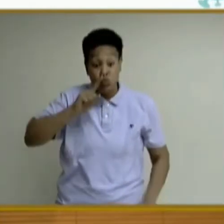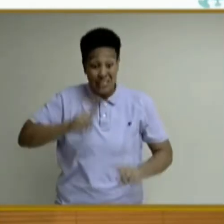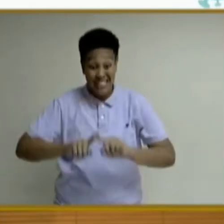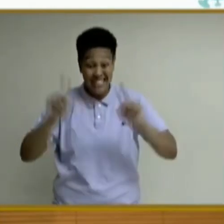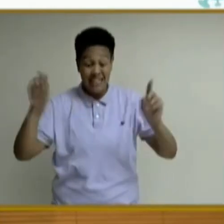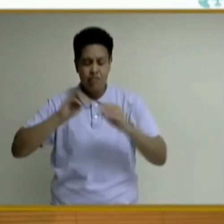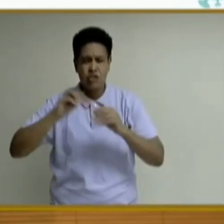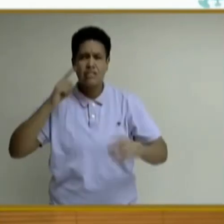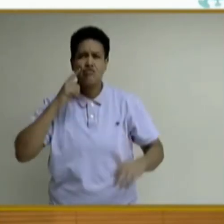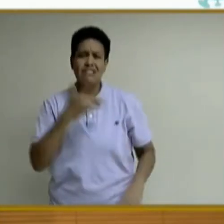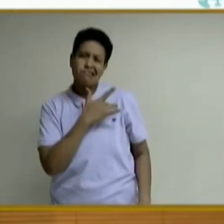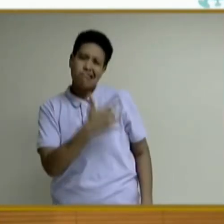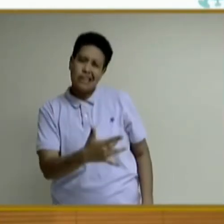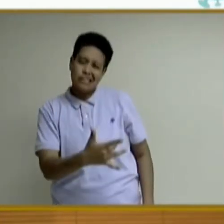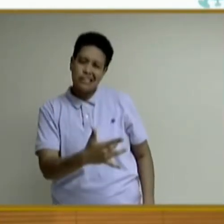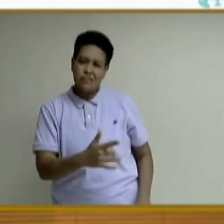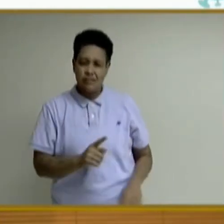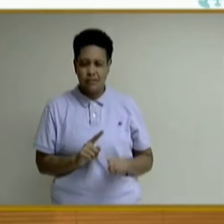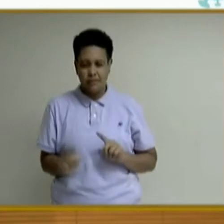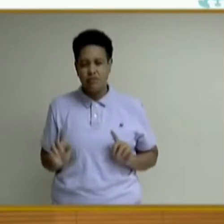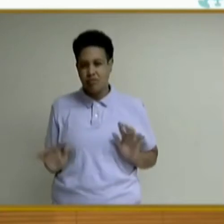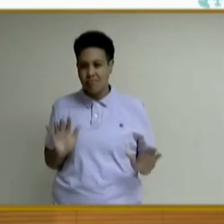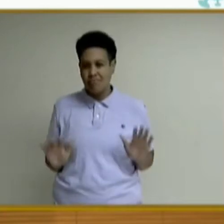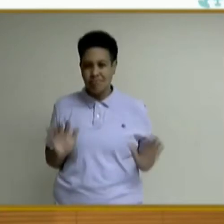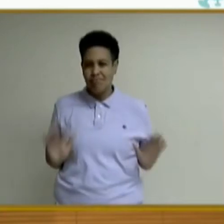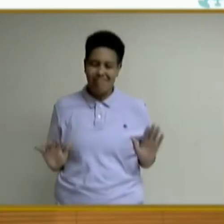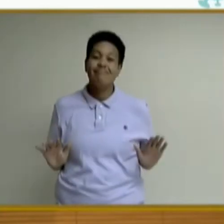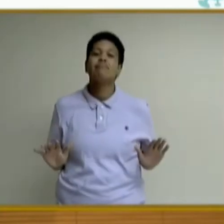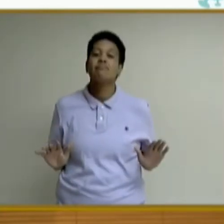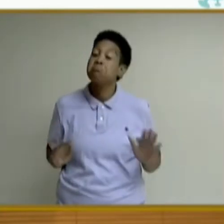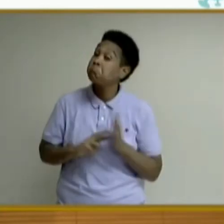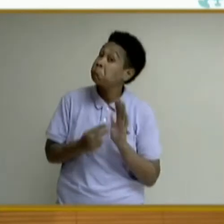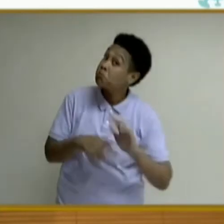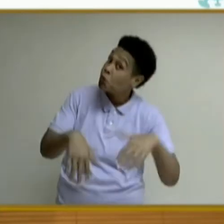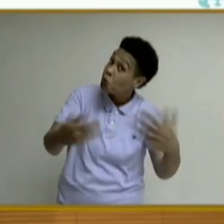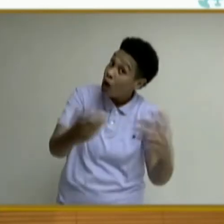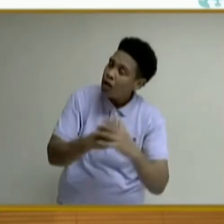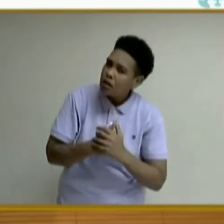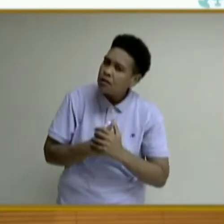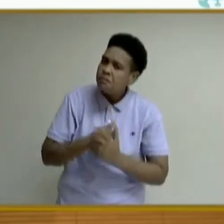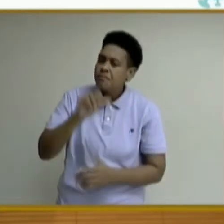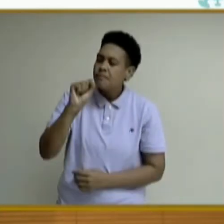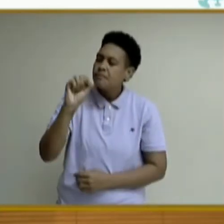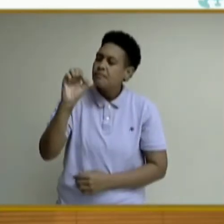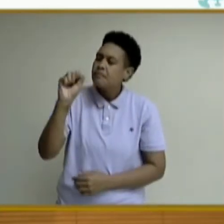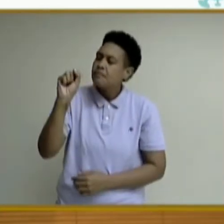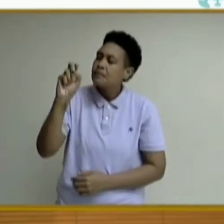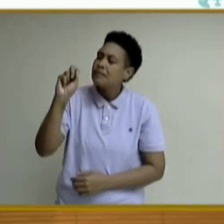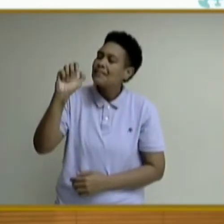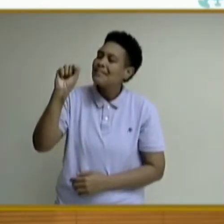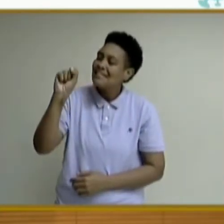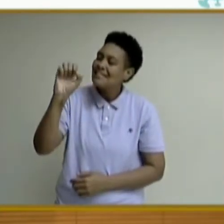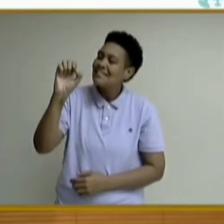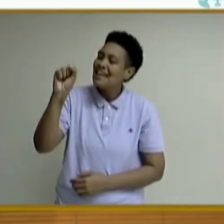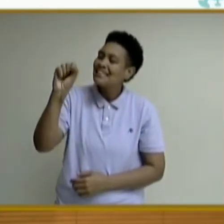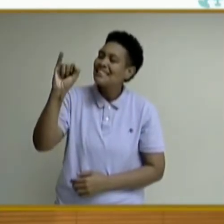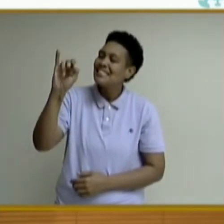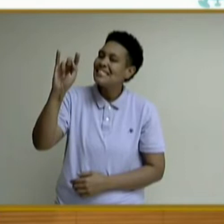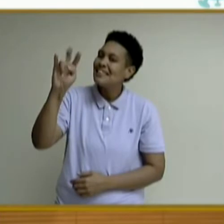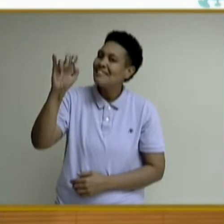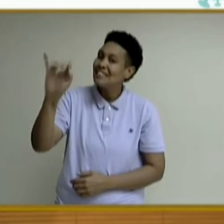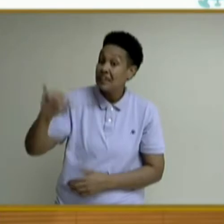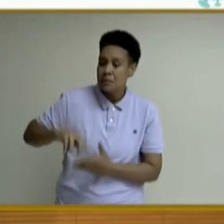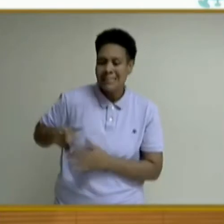the sensitivity of the test, in that the antigen test is not as sensitive,